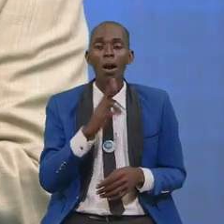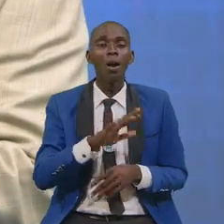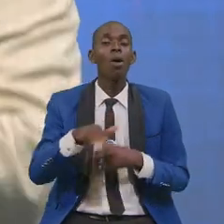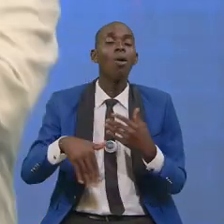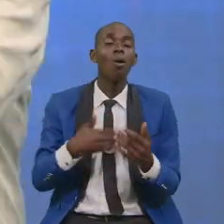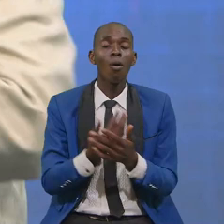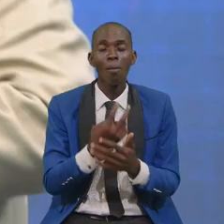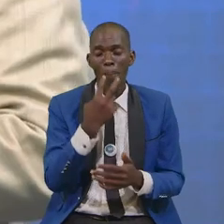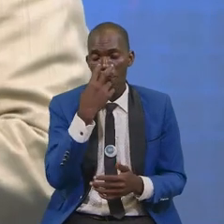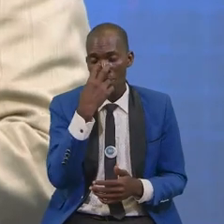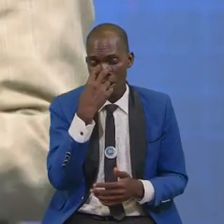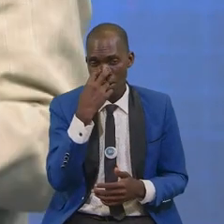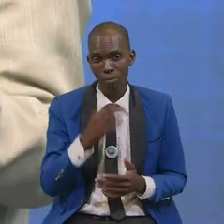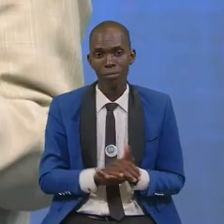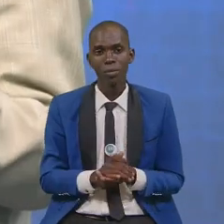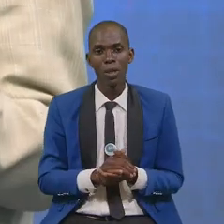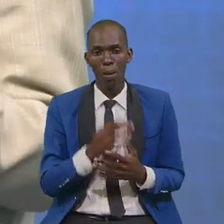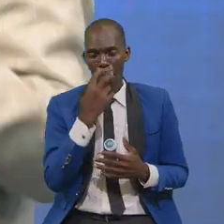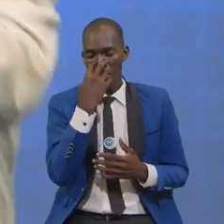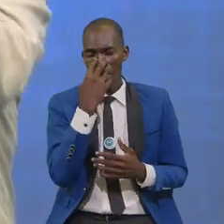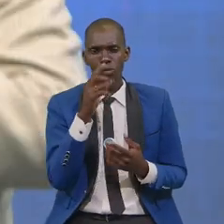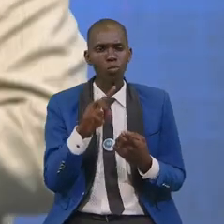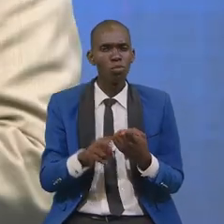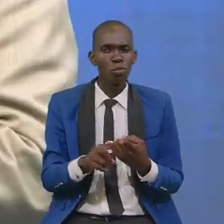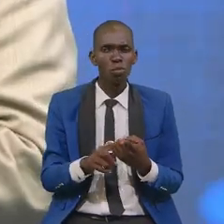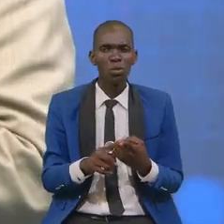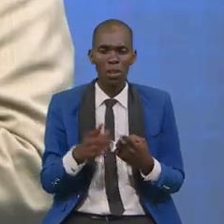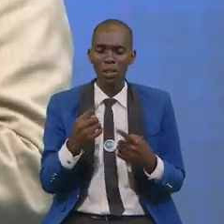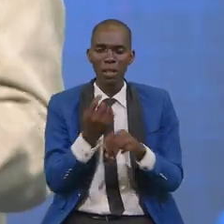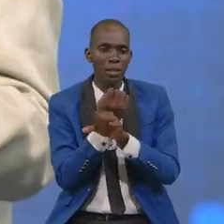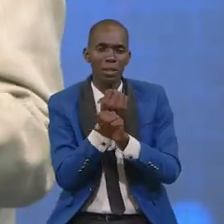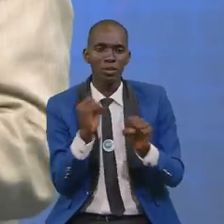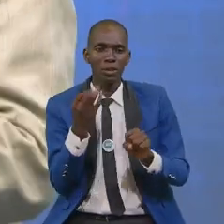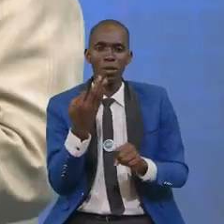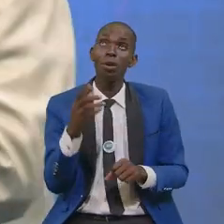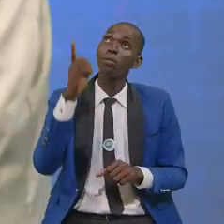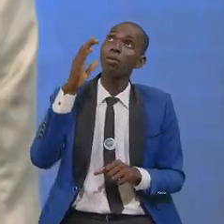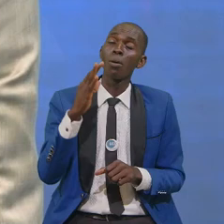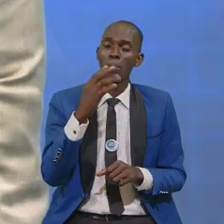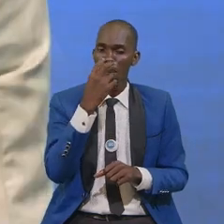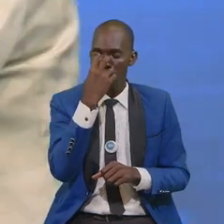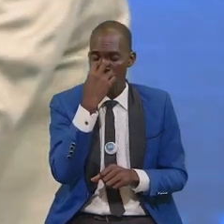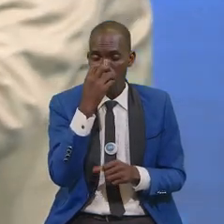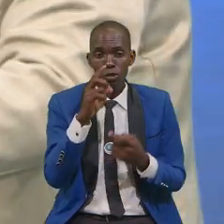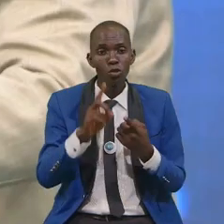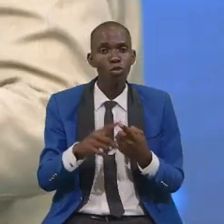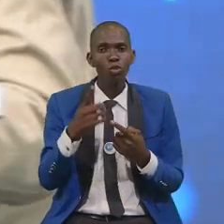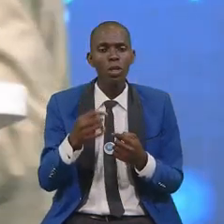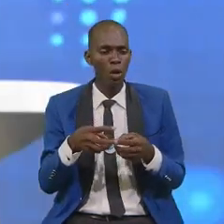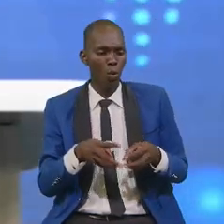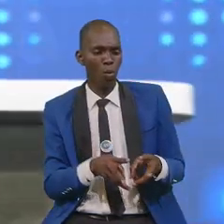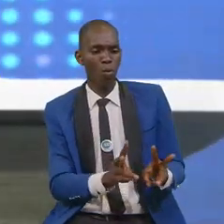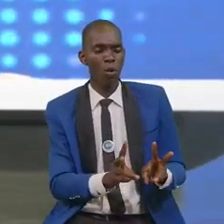blind. Blind to the salvation of God, blind to the way into